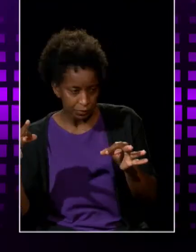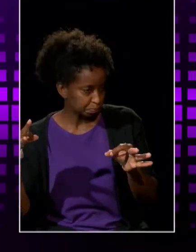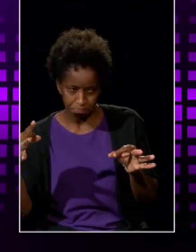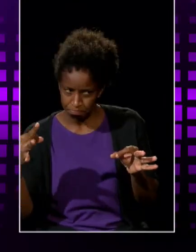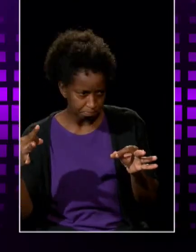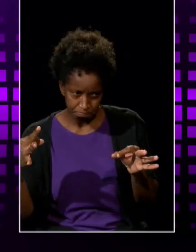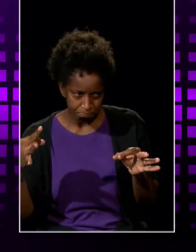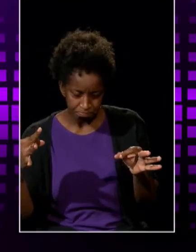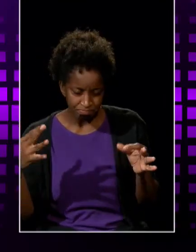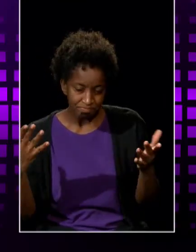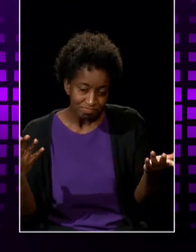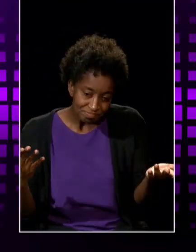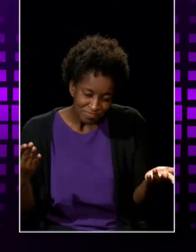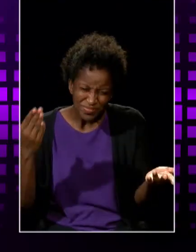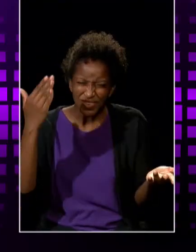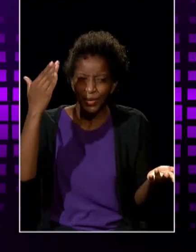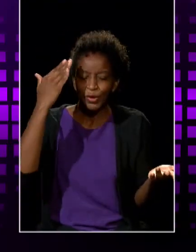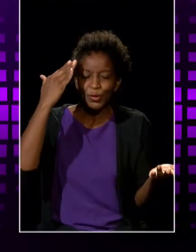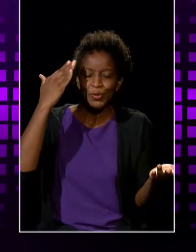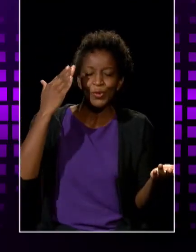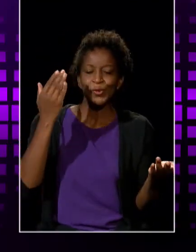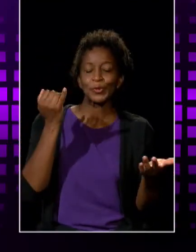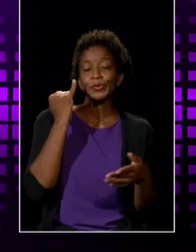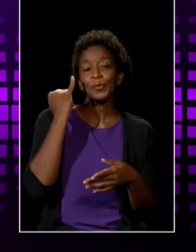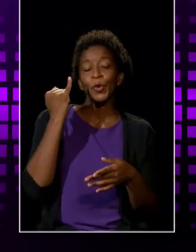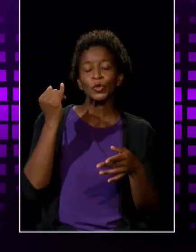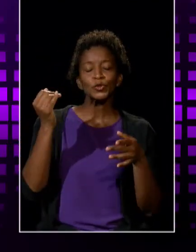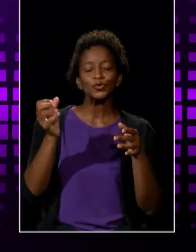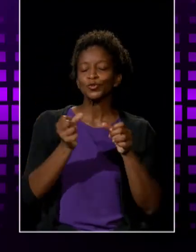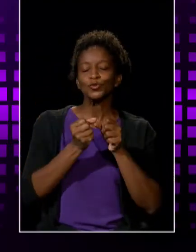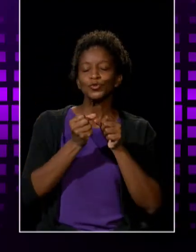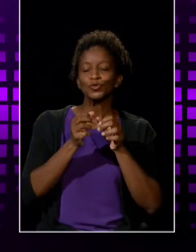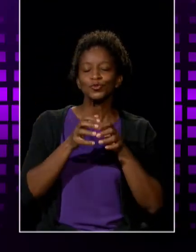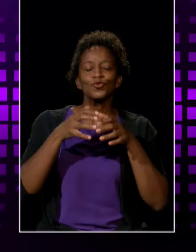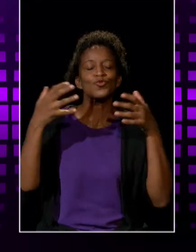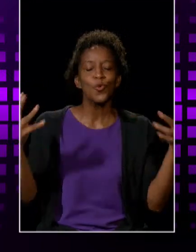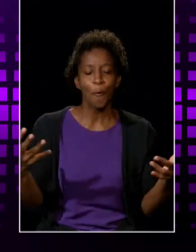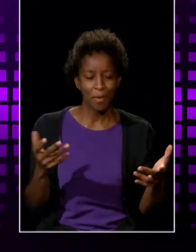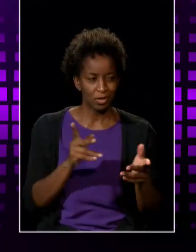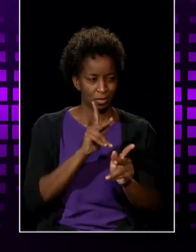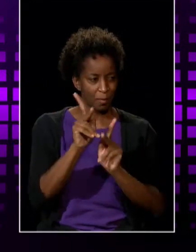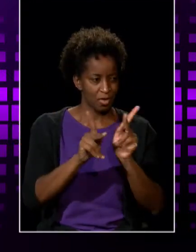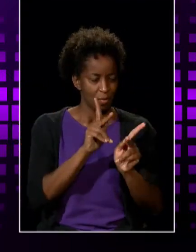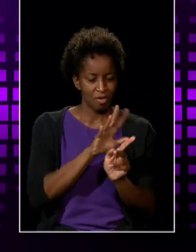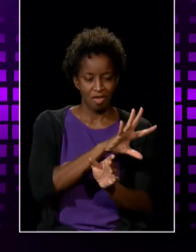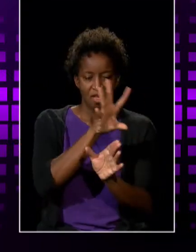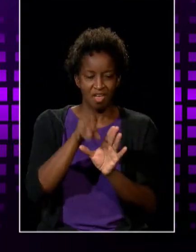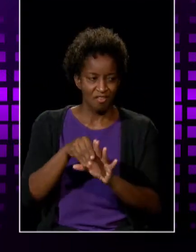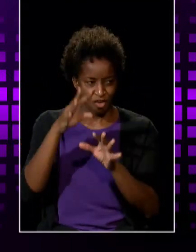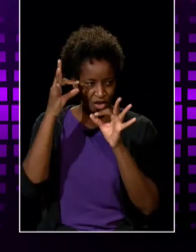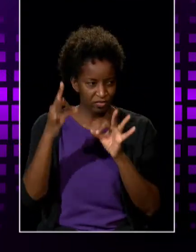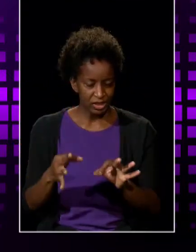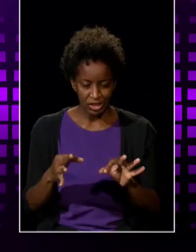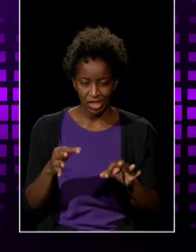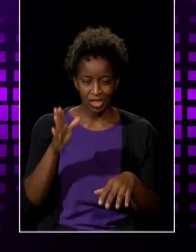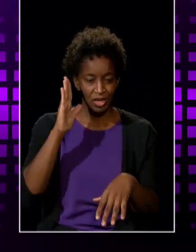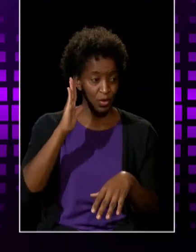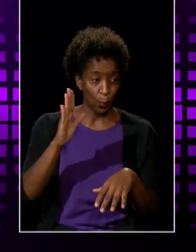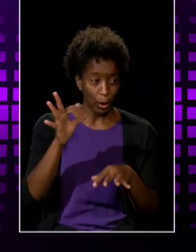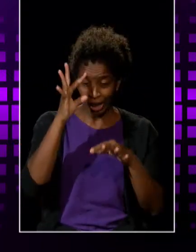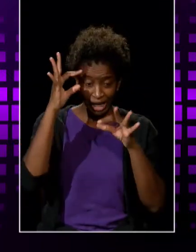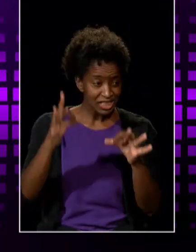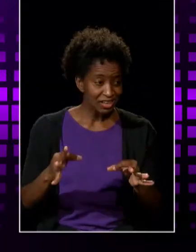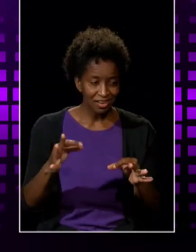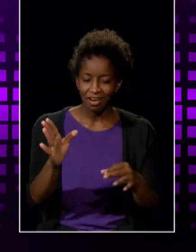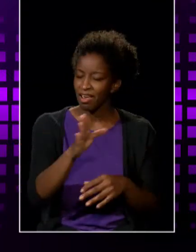food. So I think the government taking that stand to say, okay, this is where we're going,